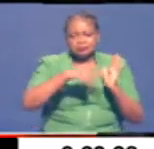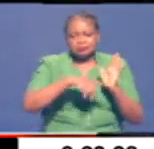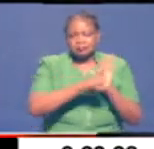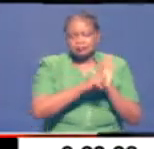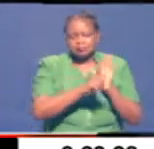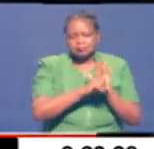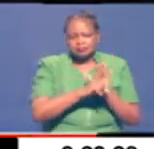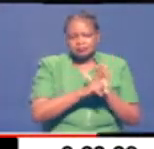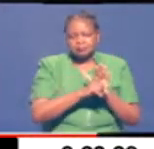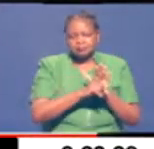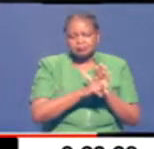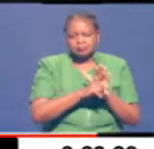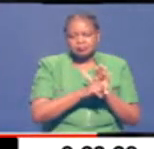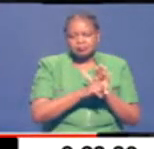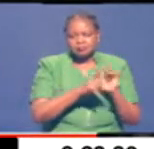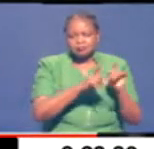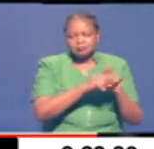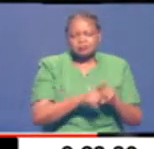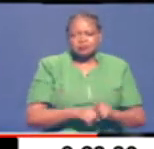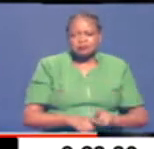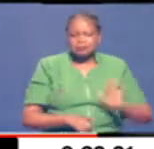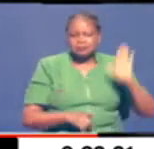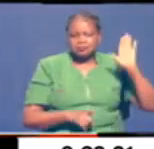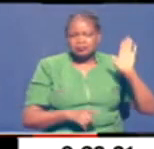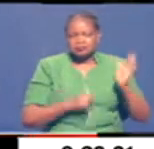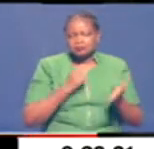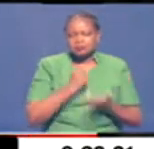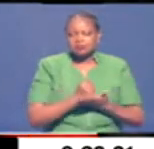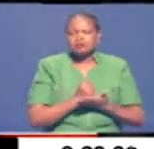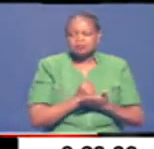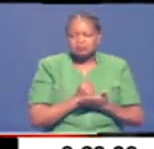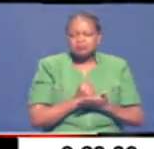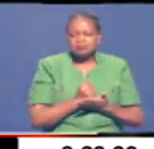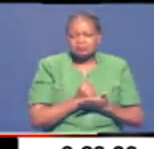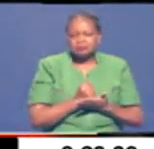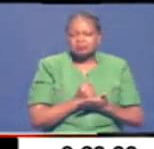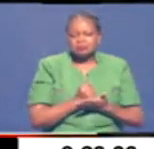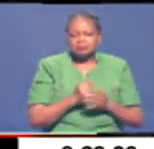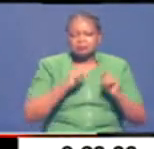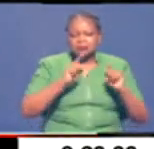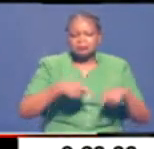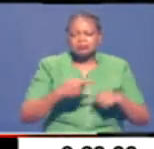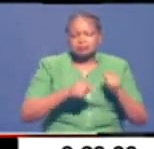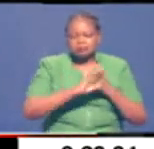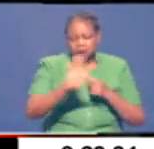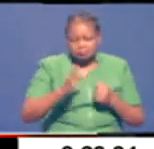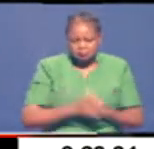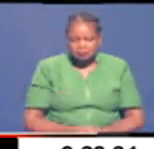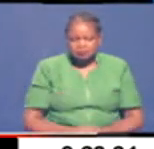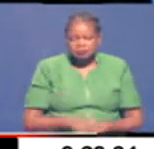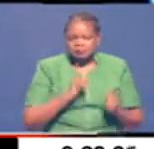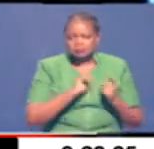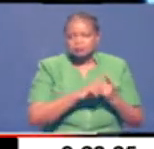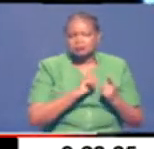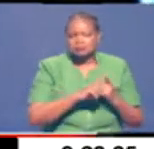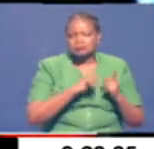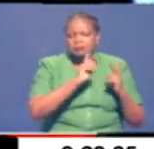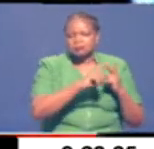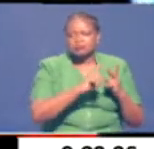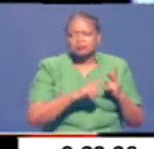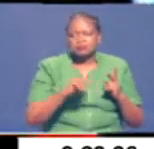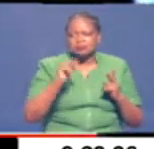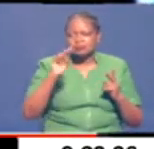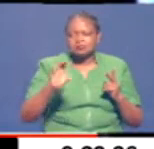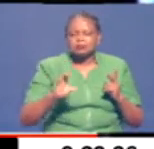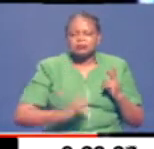as their oath of office requires of them. Secondly, ANC supported